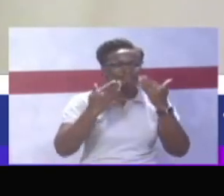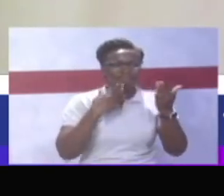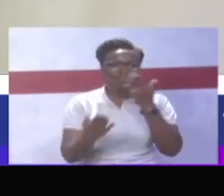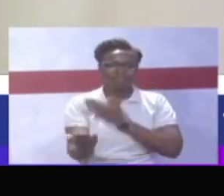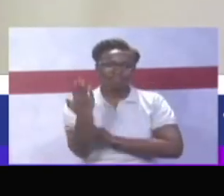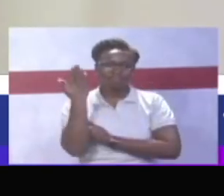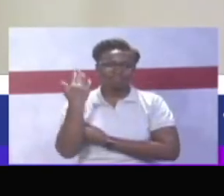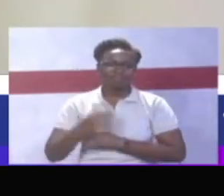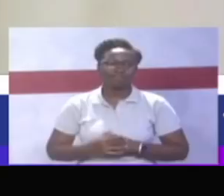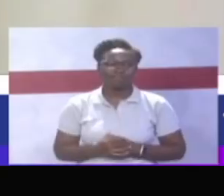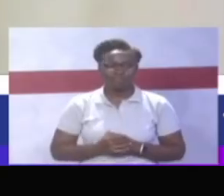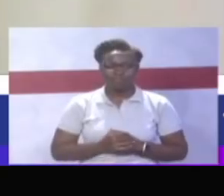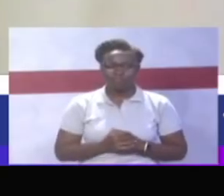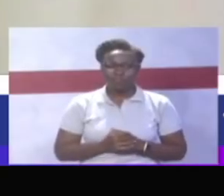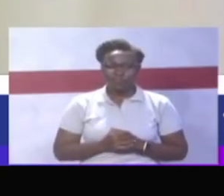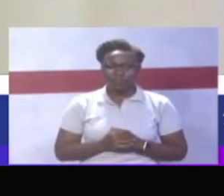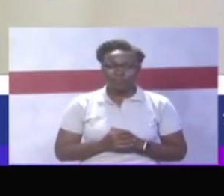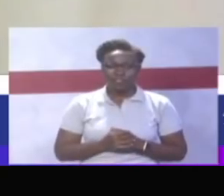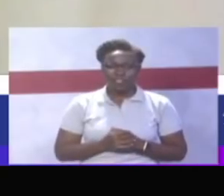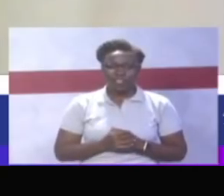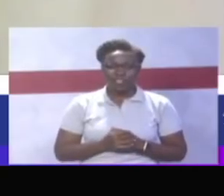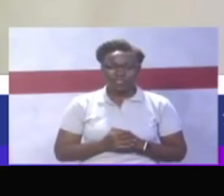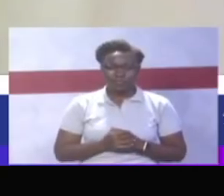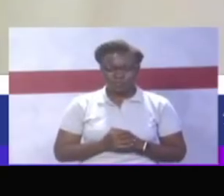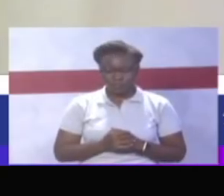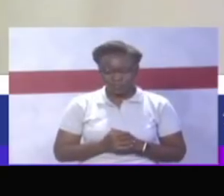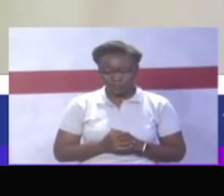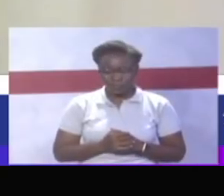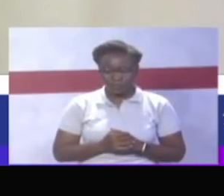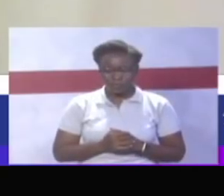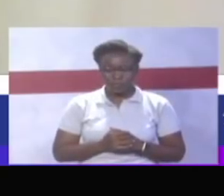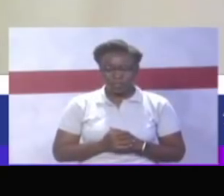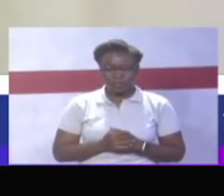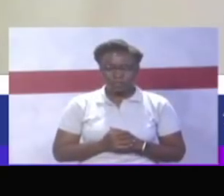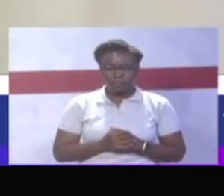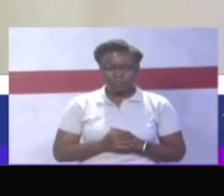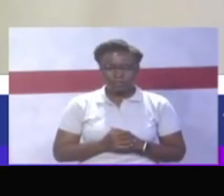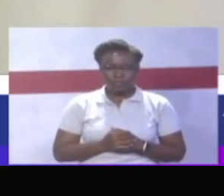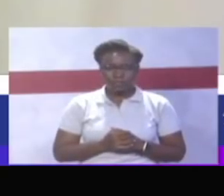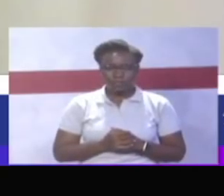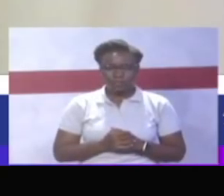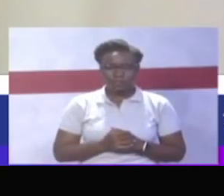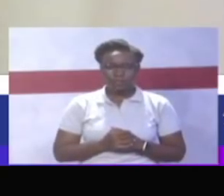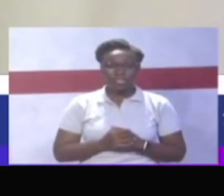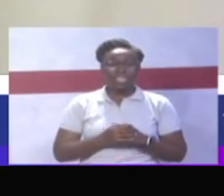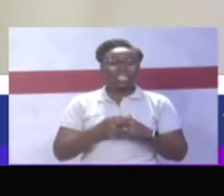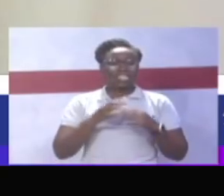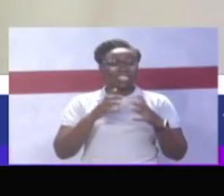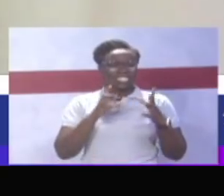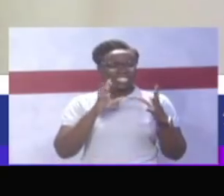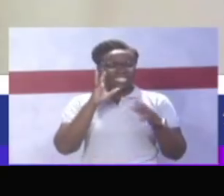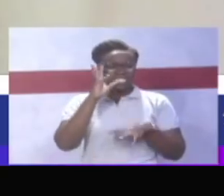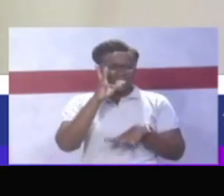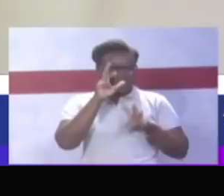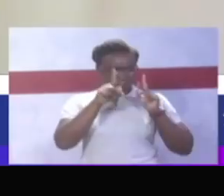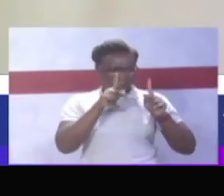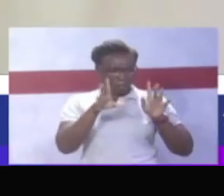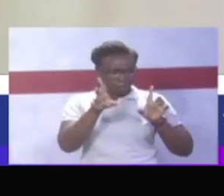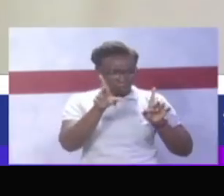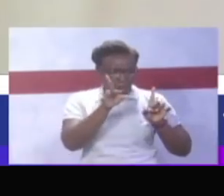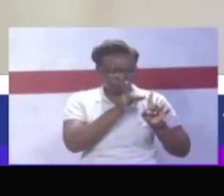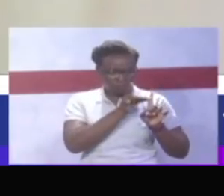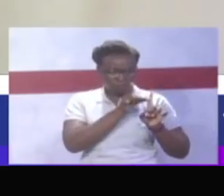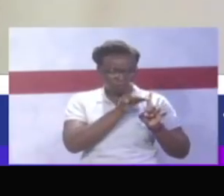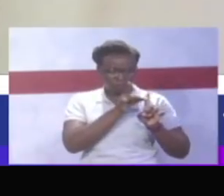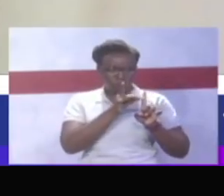TV6 here. I just wanted to follow up on Rai's question a bit. In terms of the 6 cases, we noted that the ministry stated 2